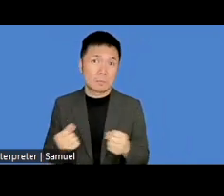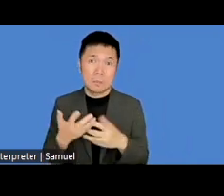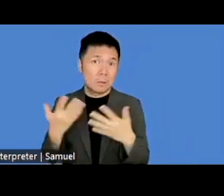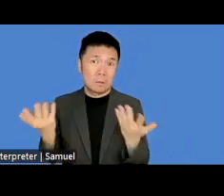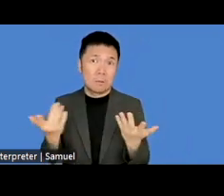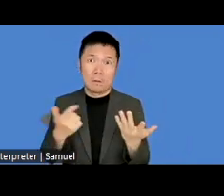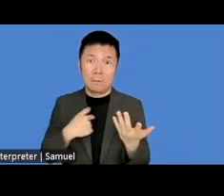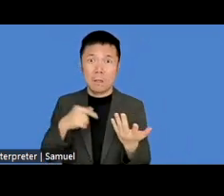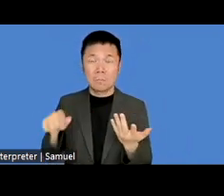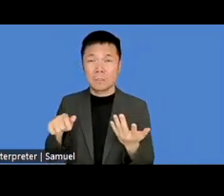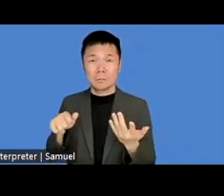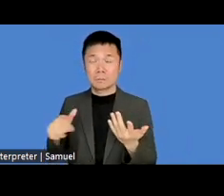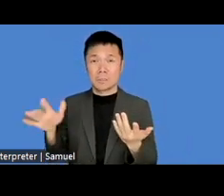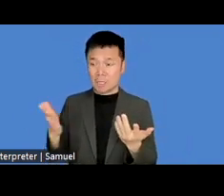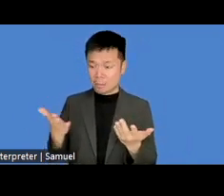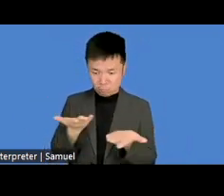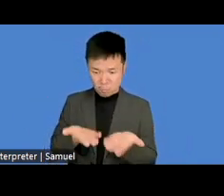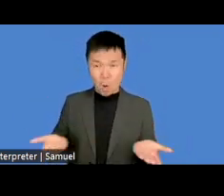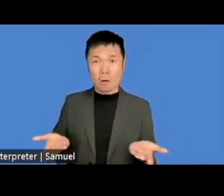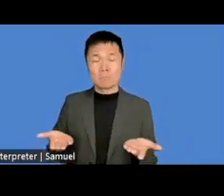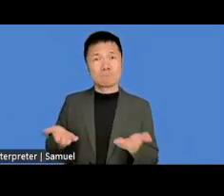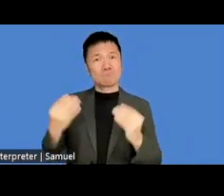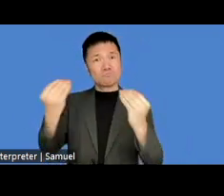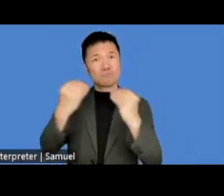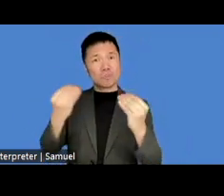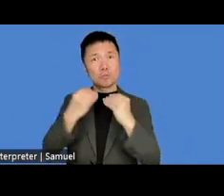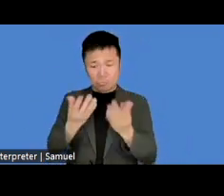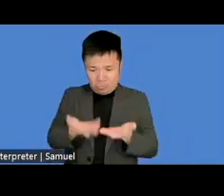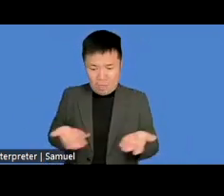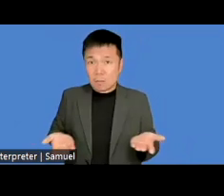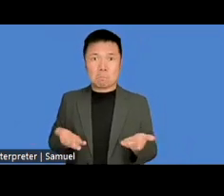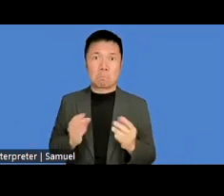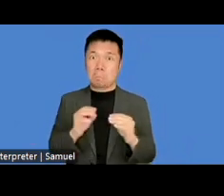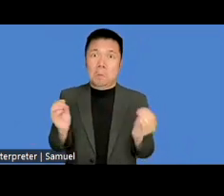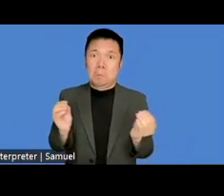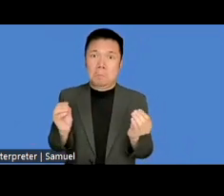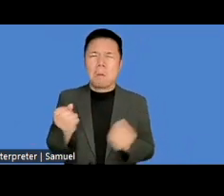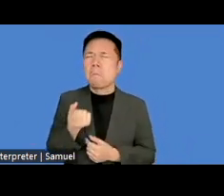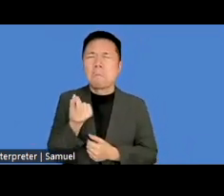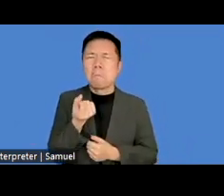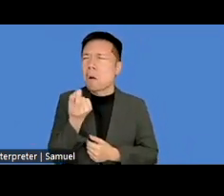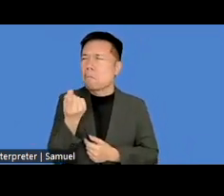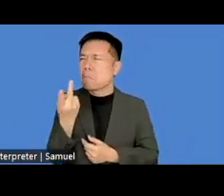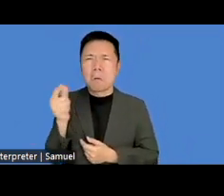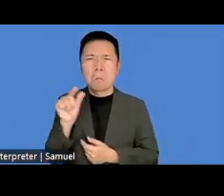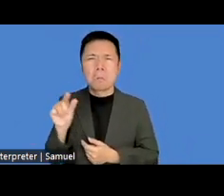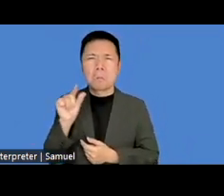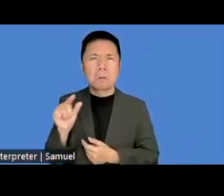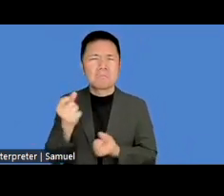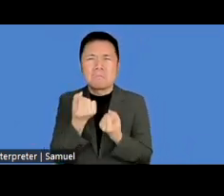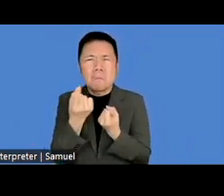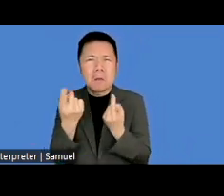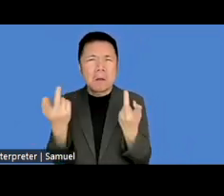lack of teaching and learning materials. There are also inadequate equipment with regard to